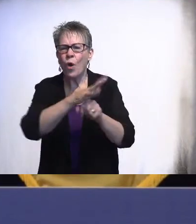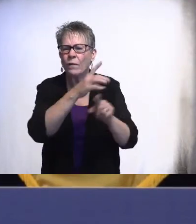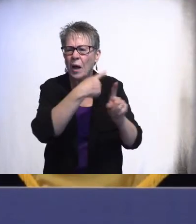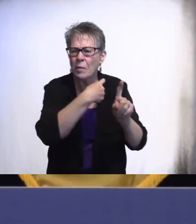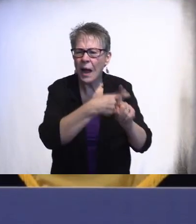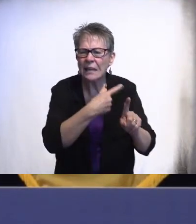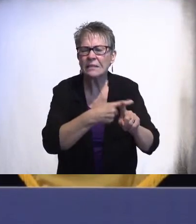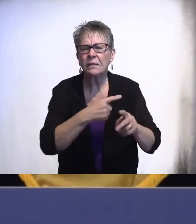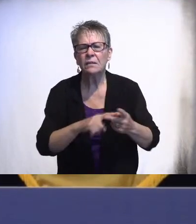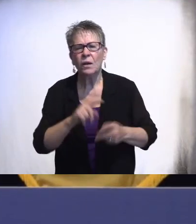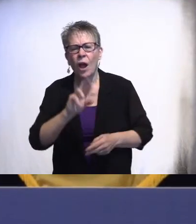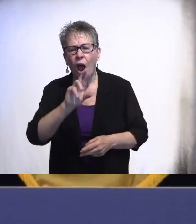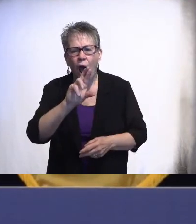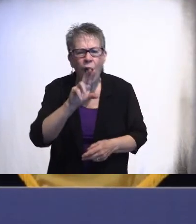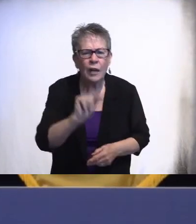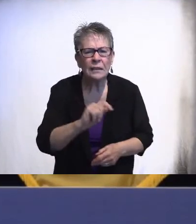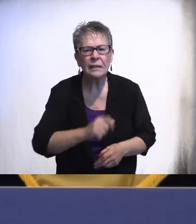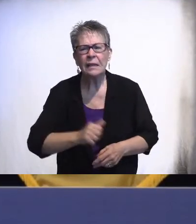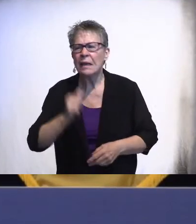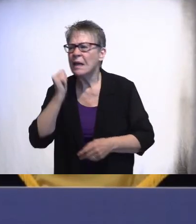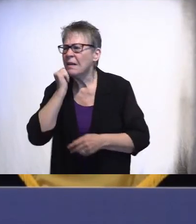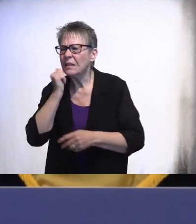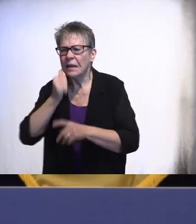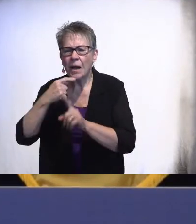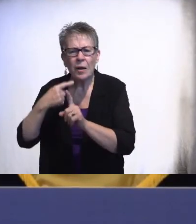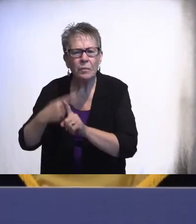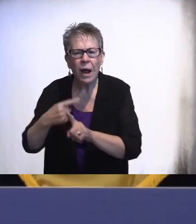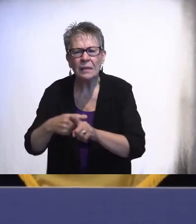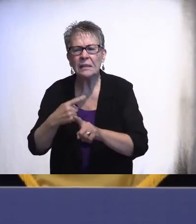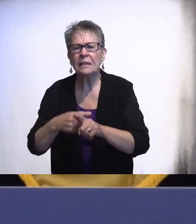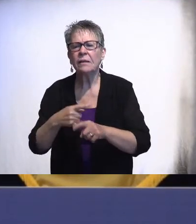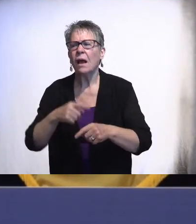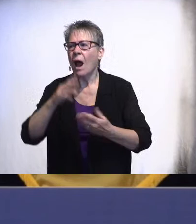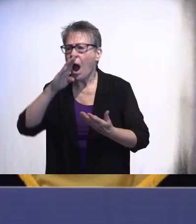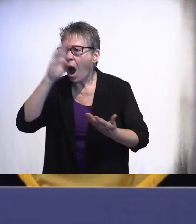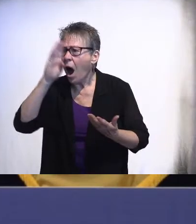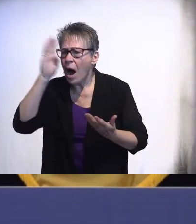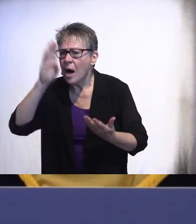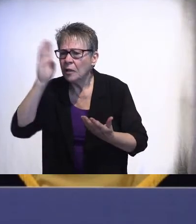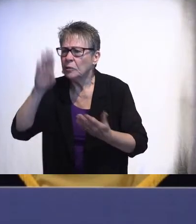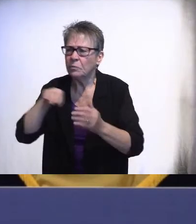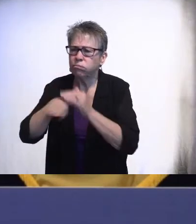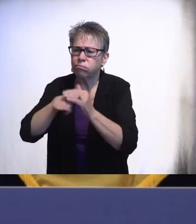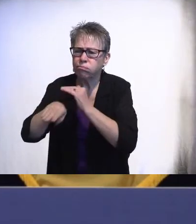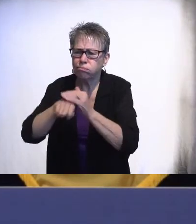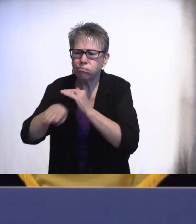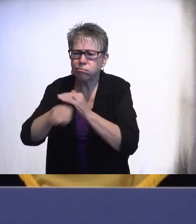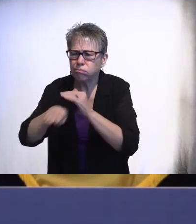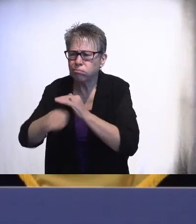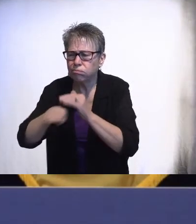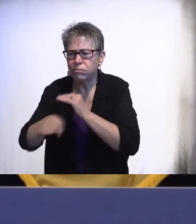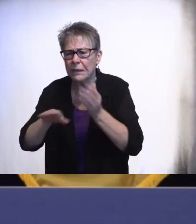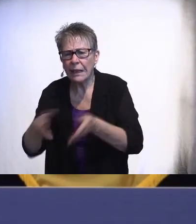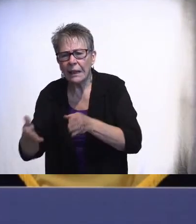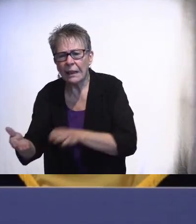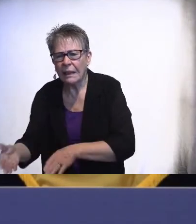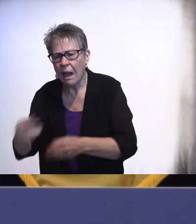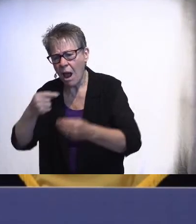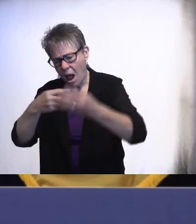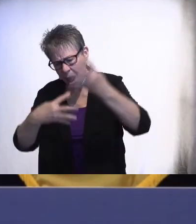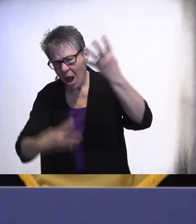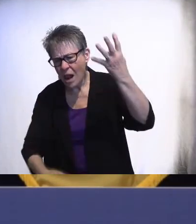all going dramatically in the right direction. It is trying to project out what those data streams look